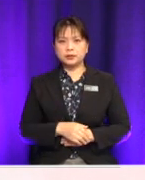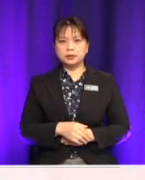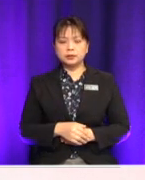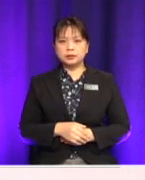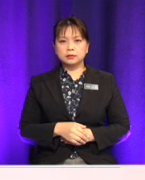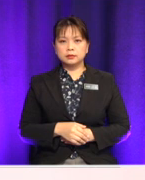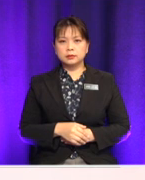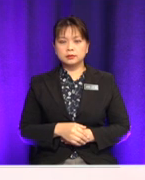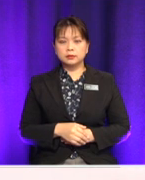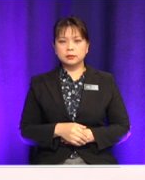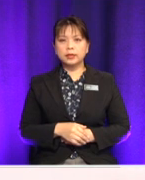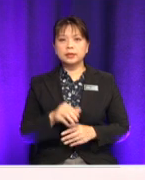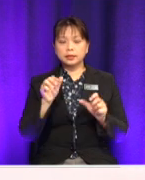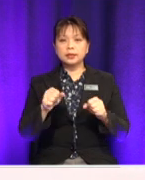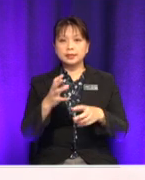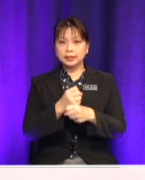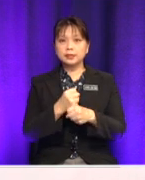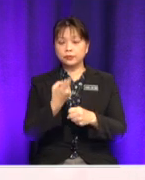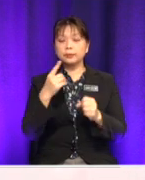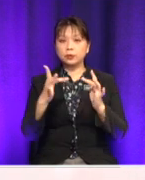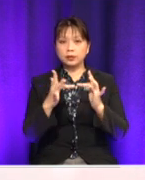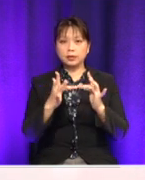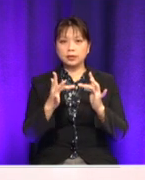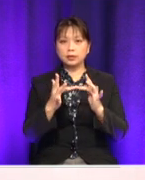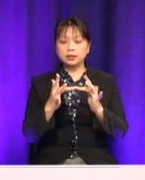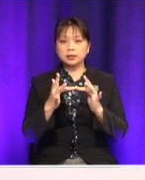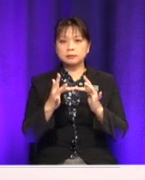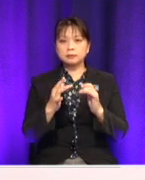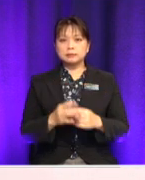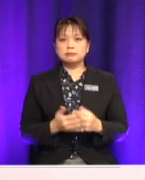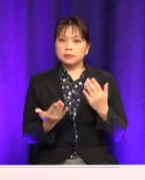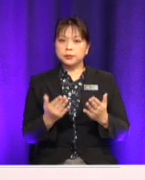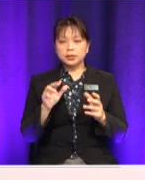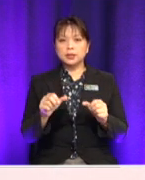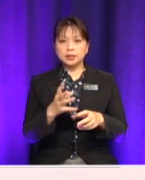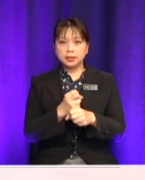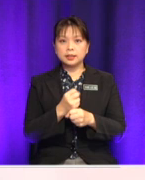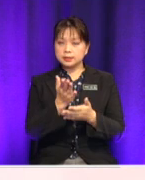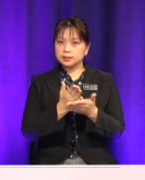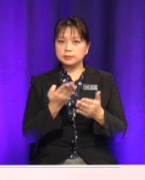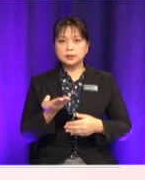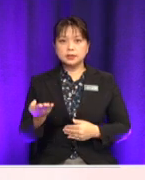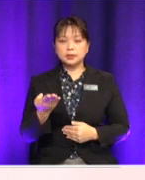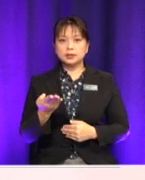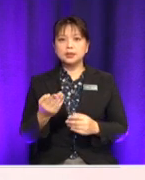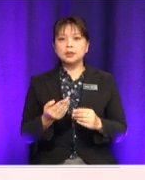posted online. There were some interesting cat videos on social media.